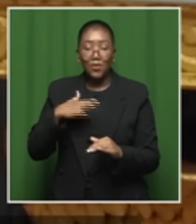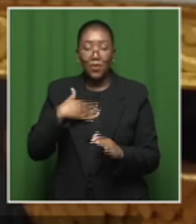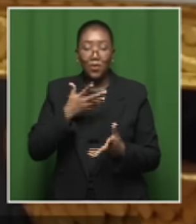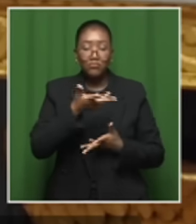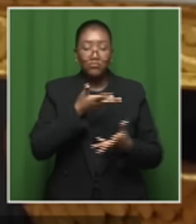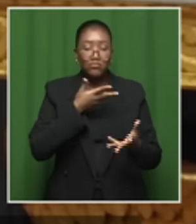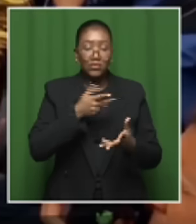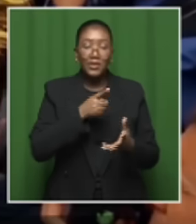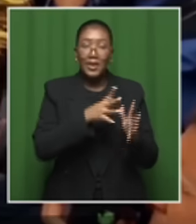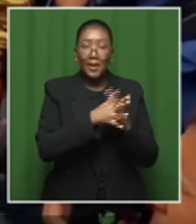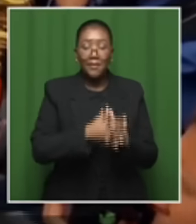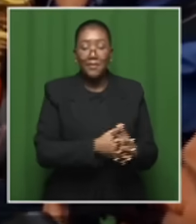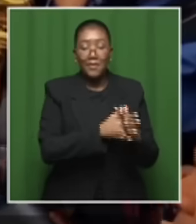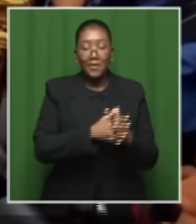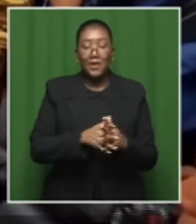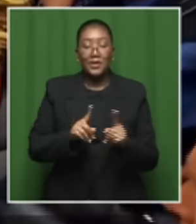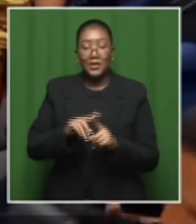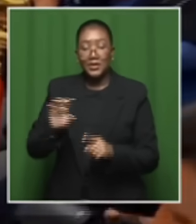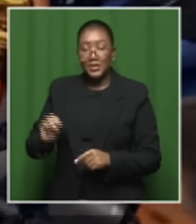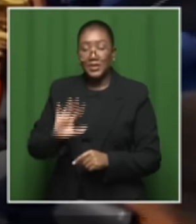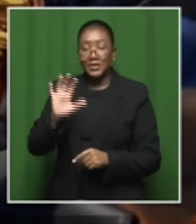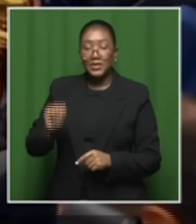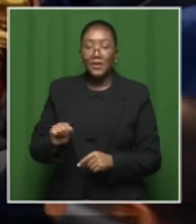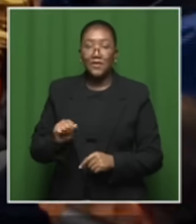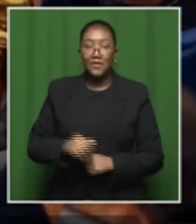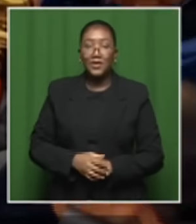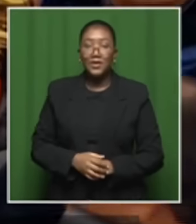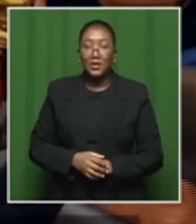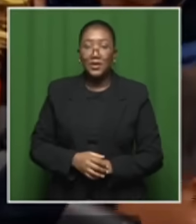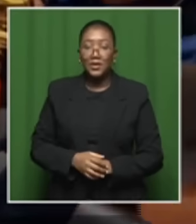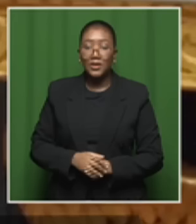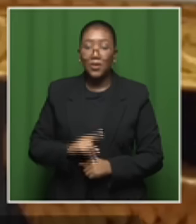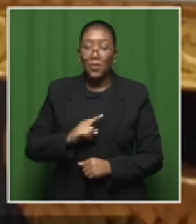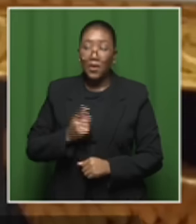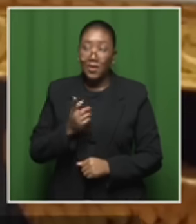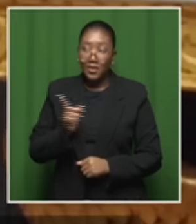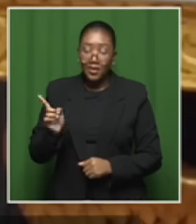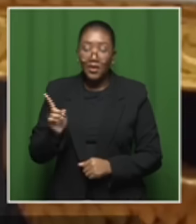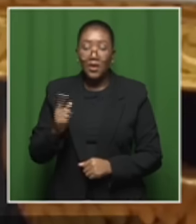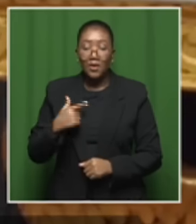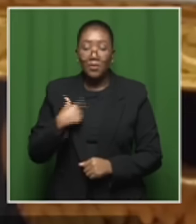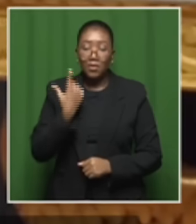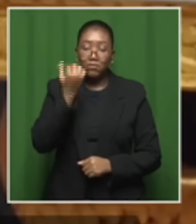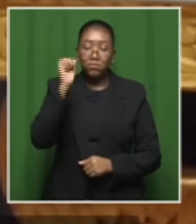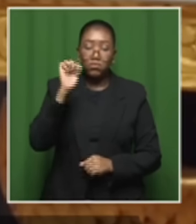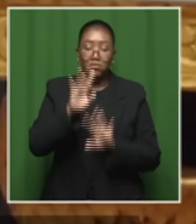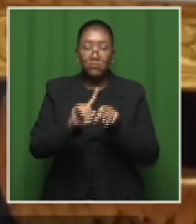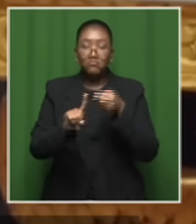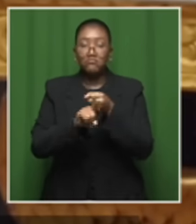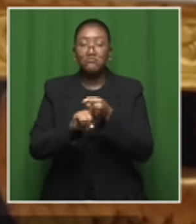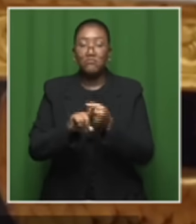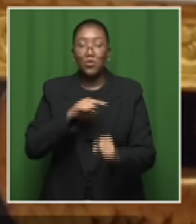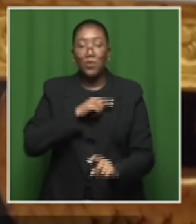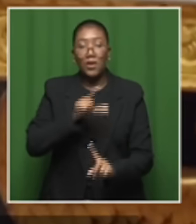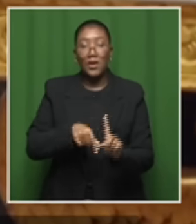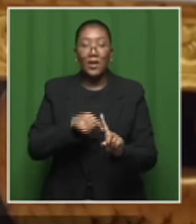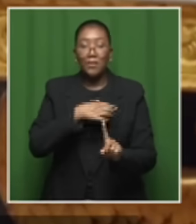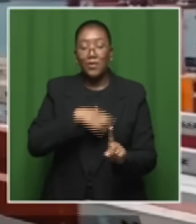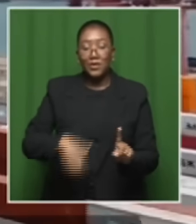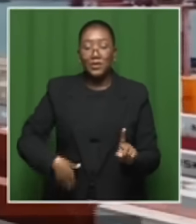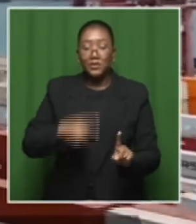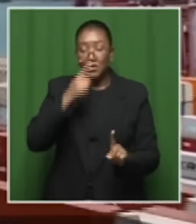Africa and the US to protest President Ramaphosa's removal of Andrew Whitfield as Trade Deputy